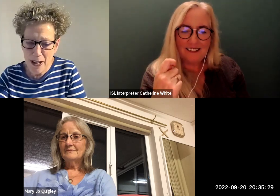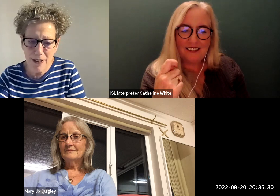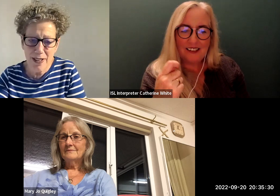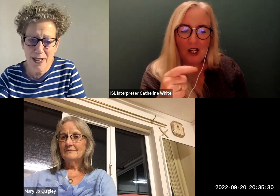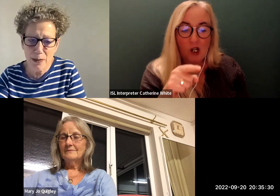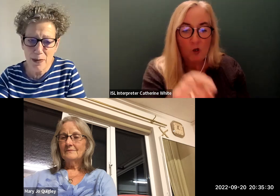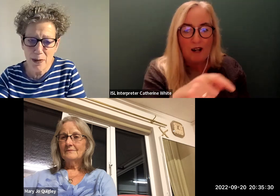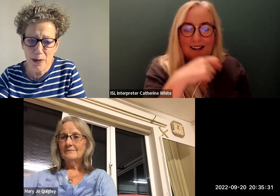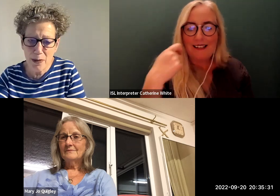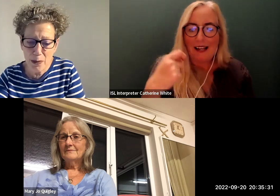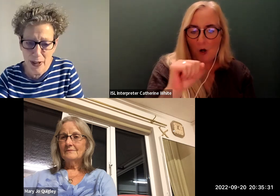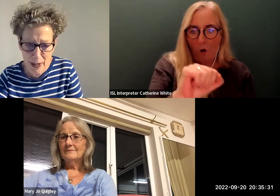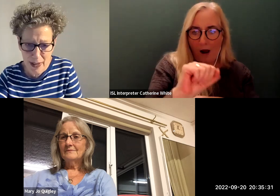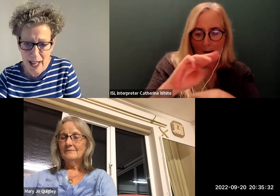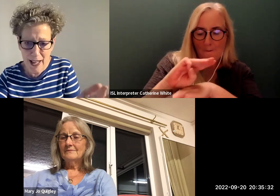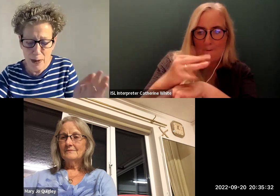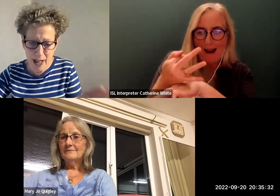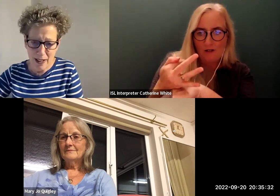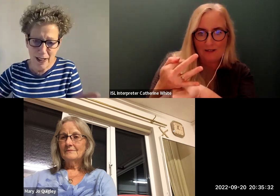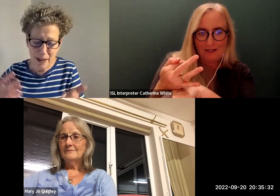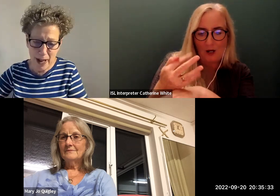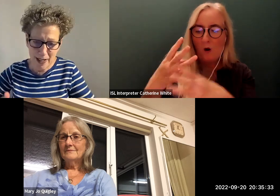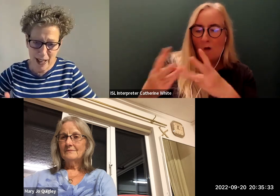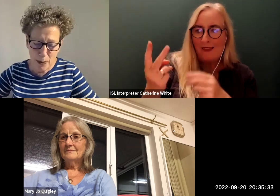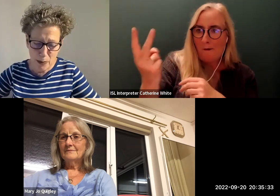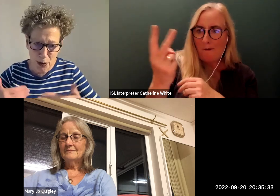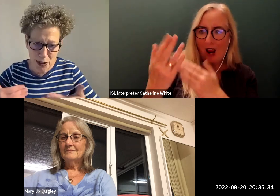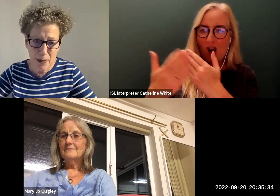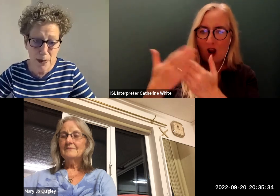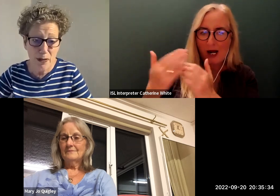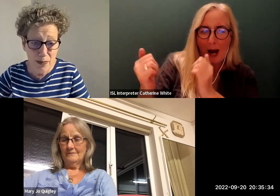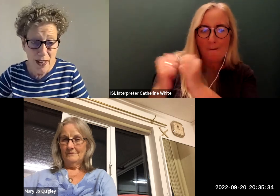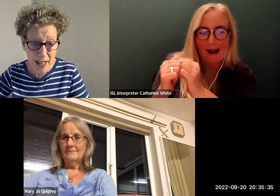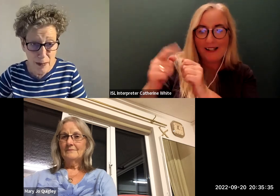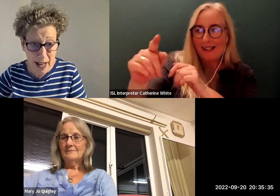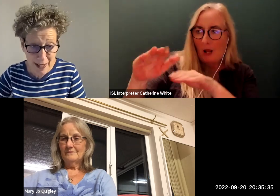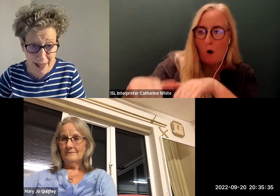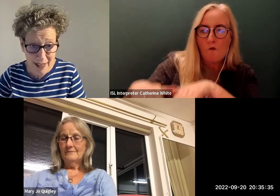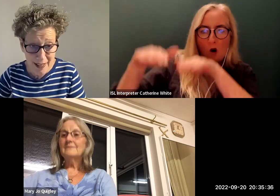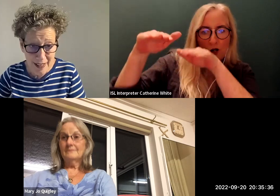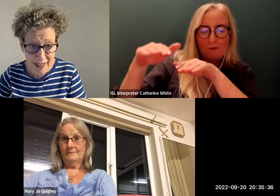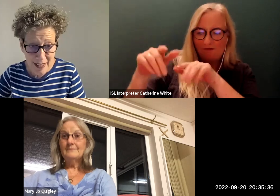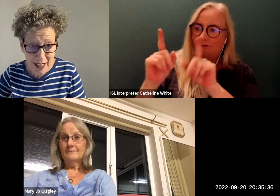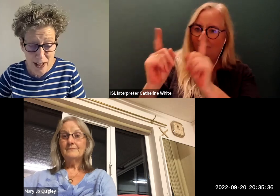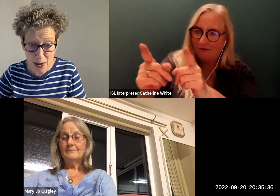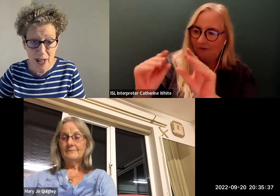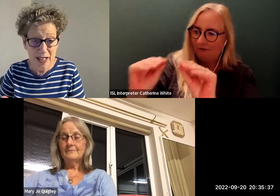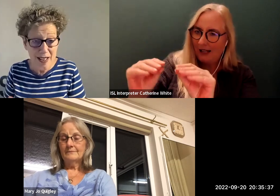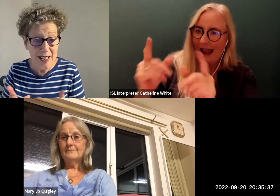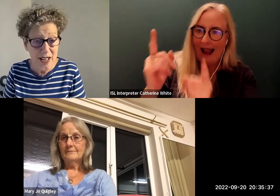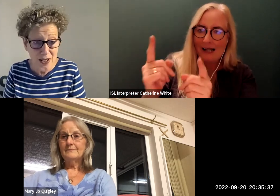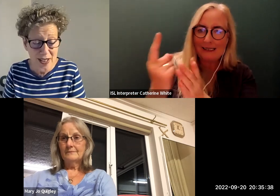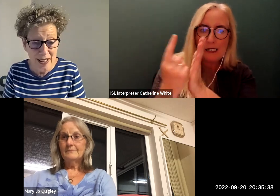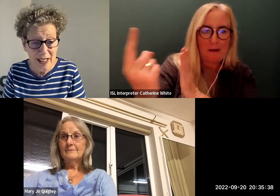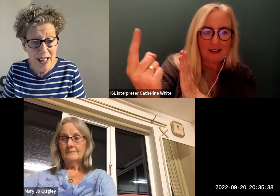your parents, when they were young and met, they were brought up to be independent, Mm-hmm, and you saw that